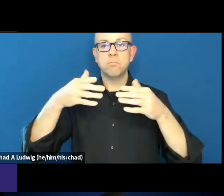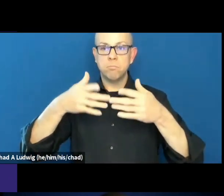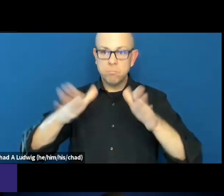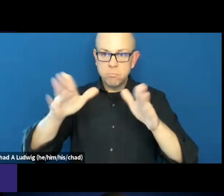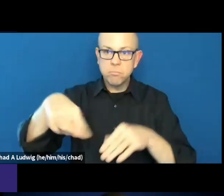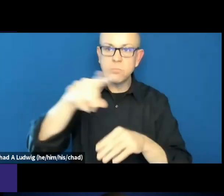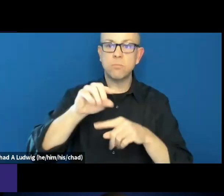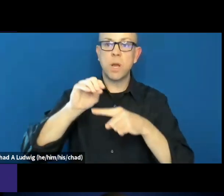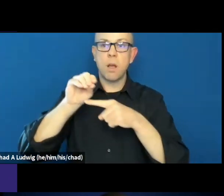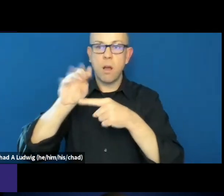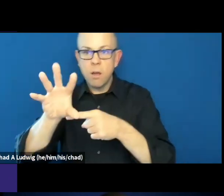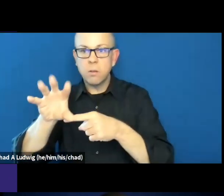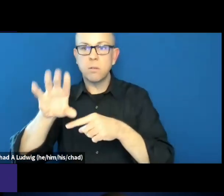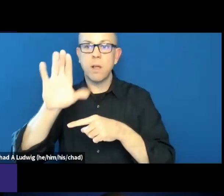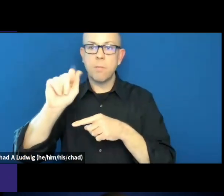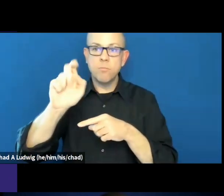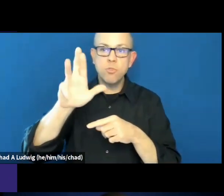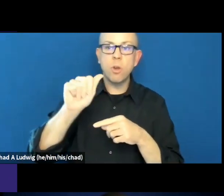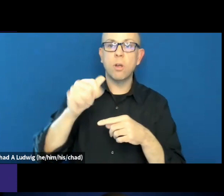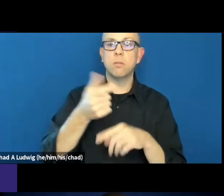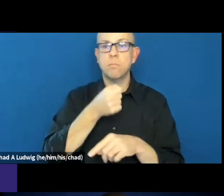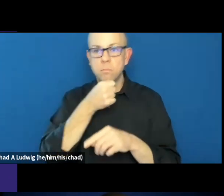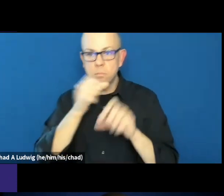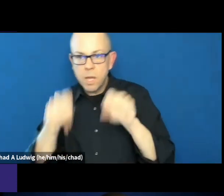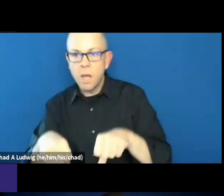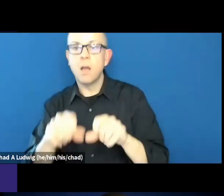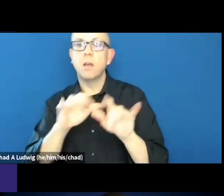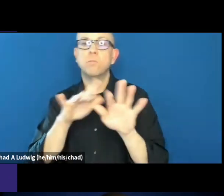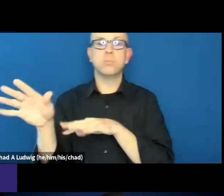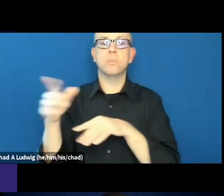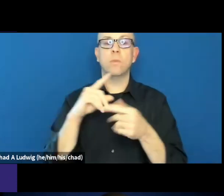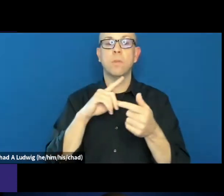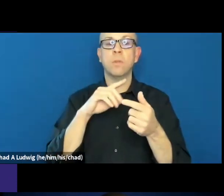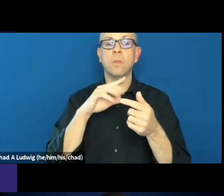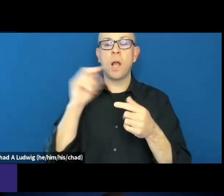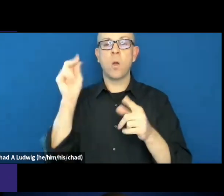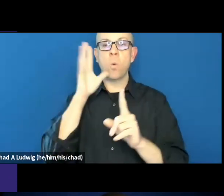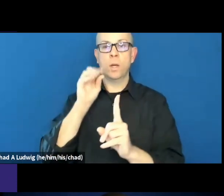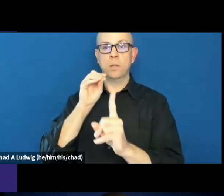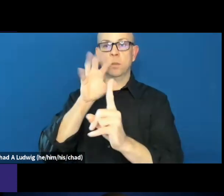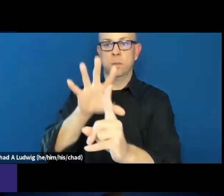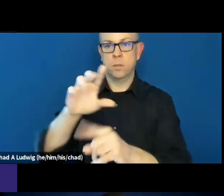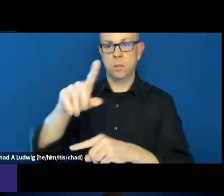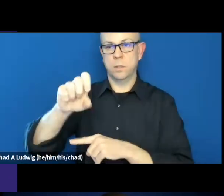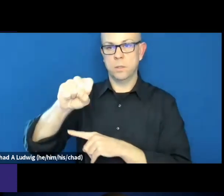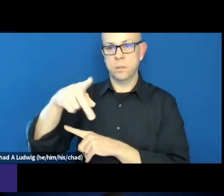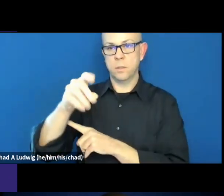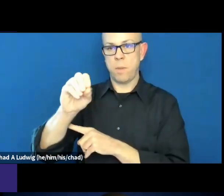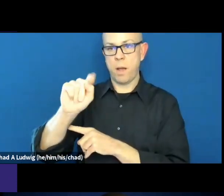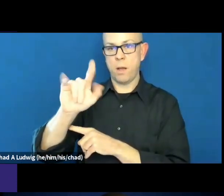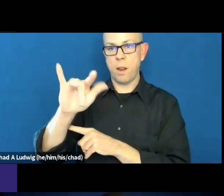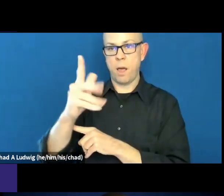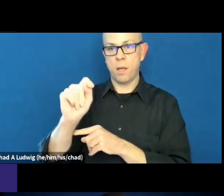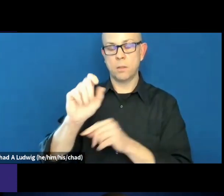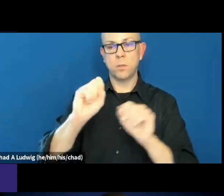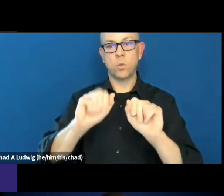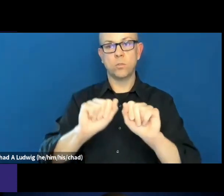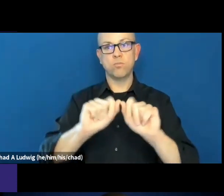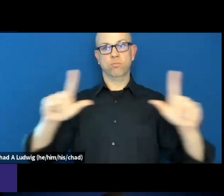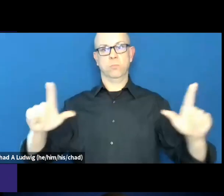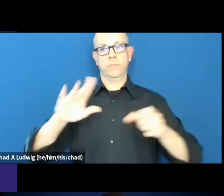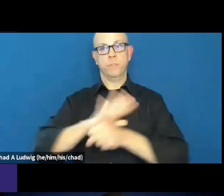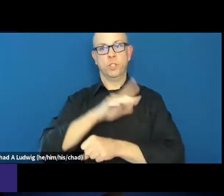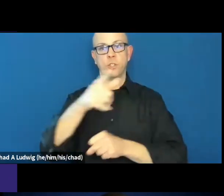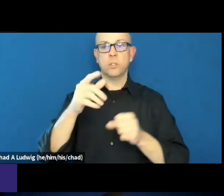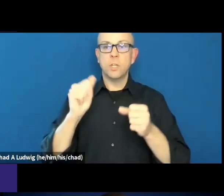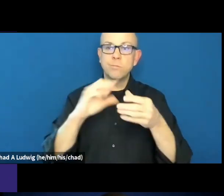period, we're going to allow you to turn your cameras on. You can either speak or sign, and we will also